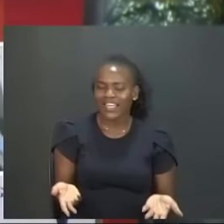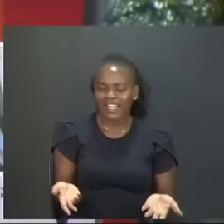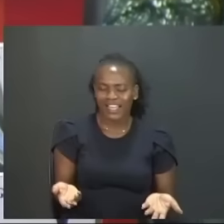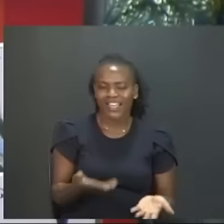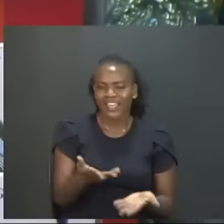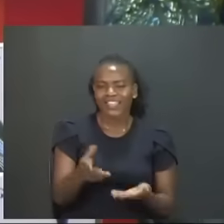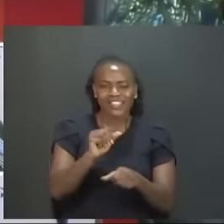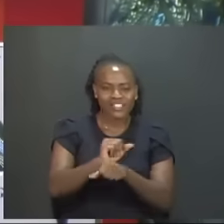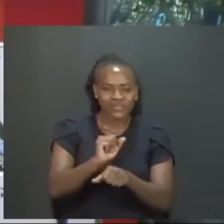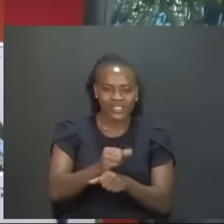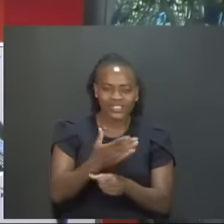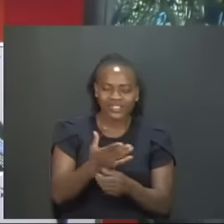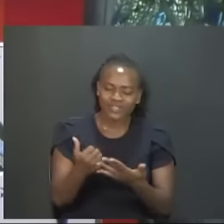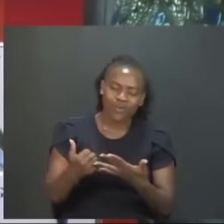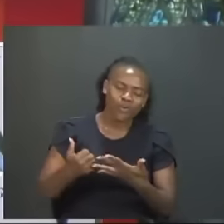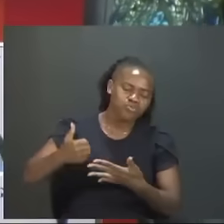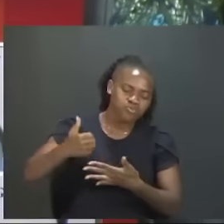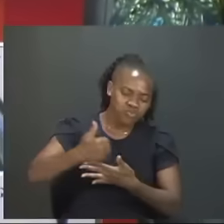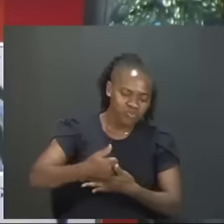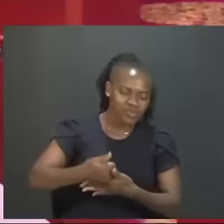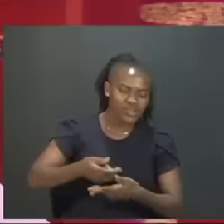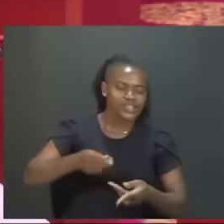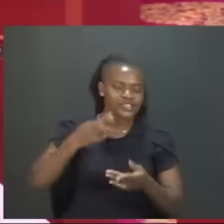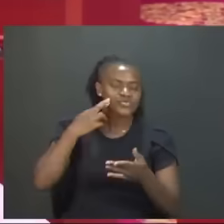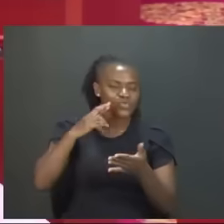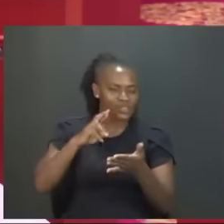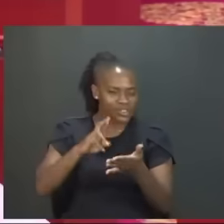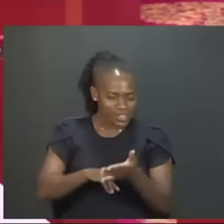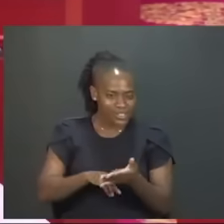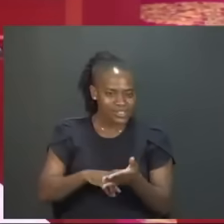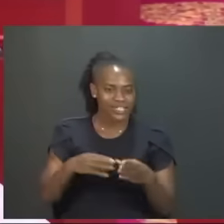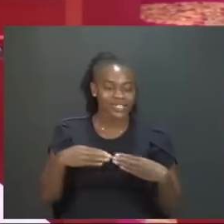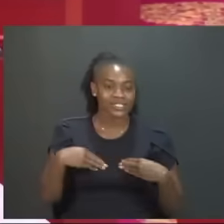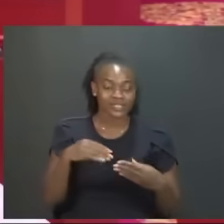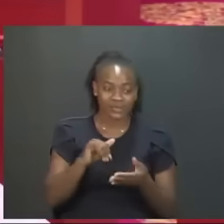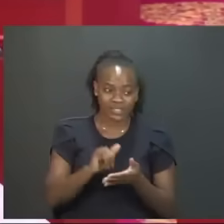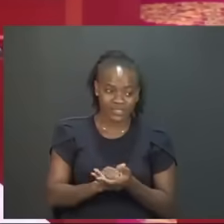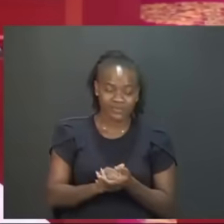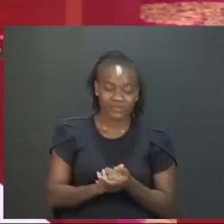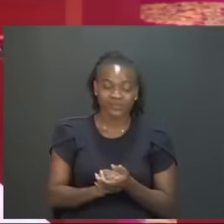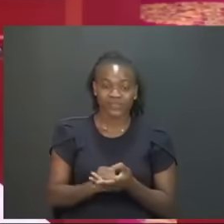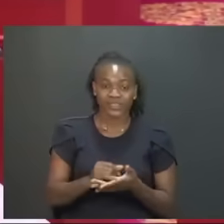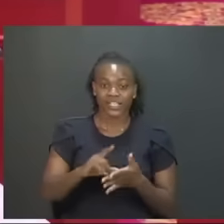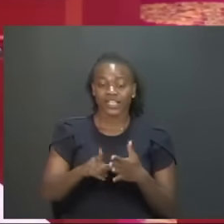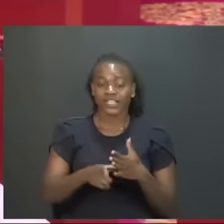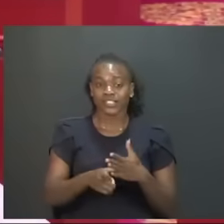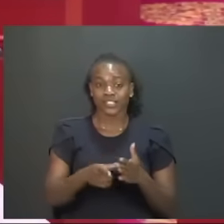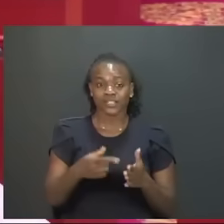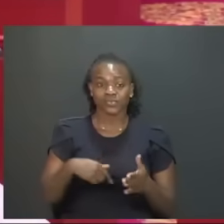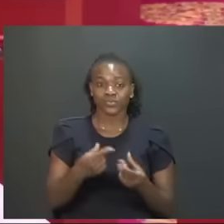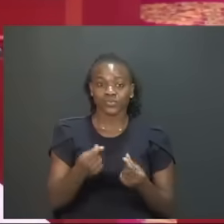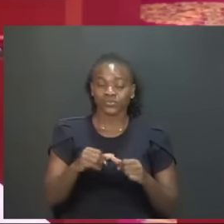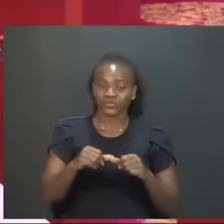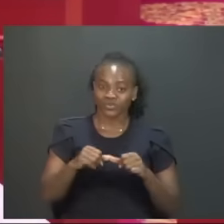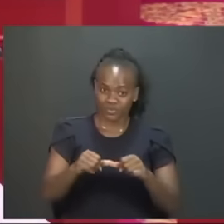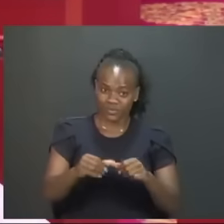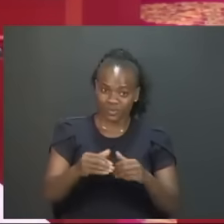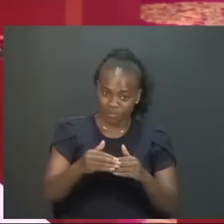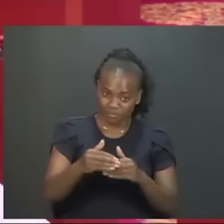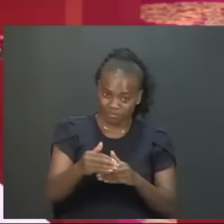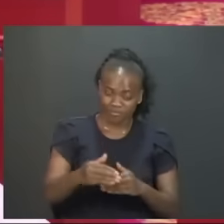the improvements. Let's acknowledge that things have gotten better, and then we can move on.